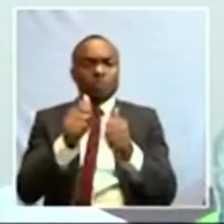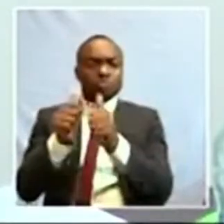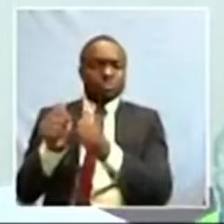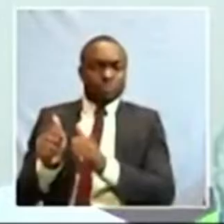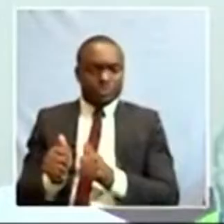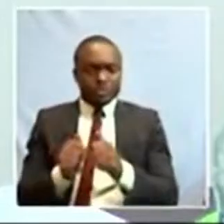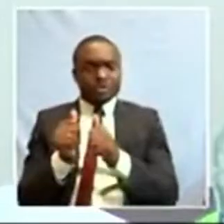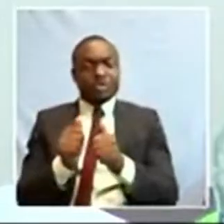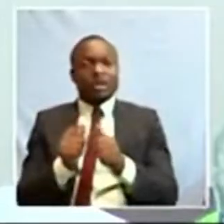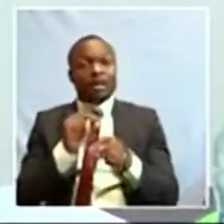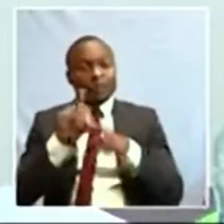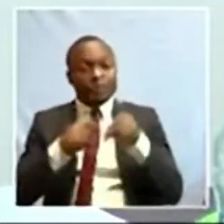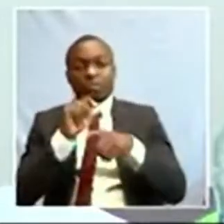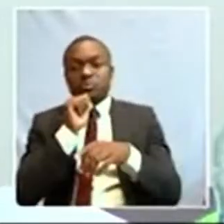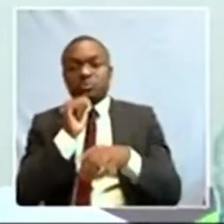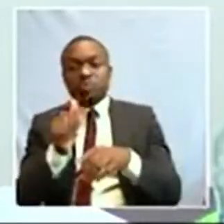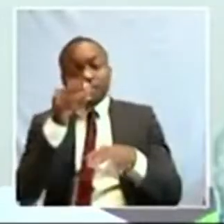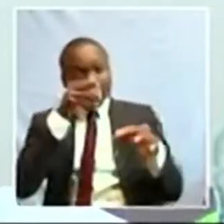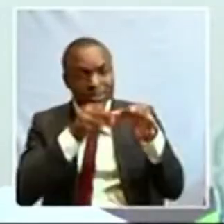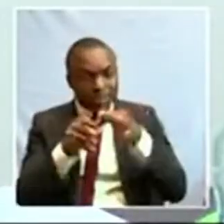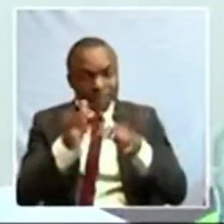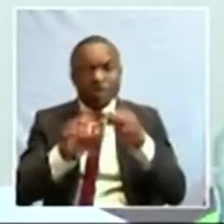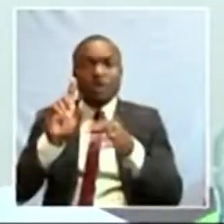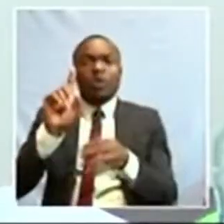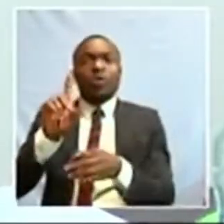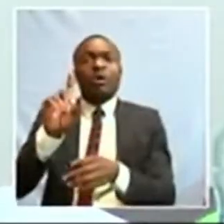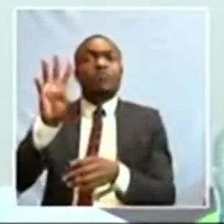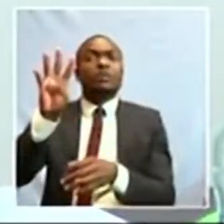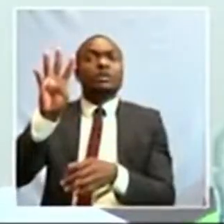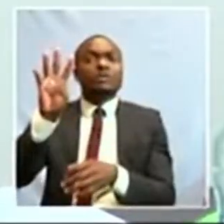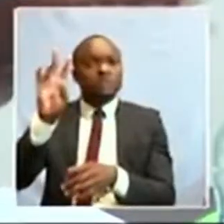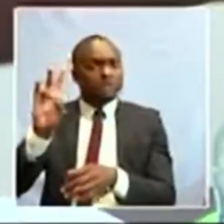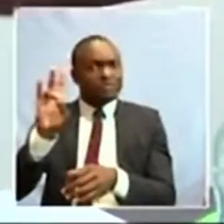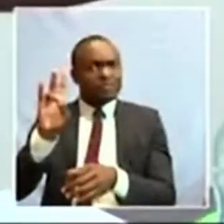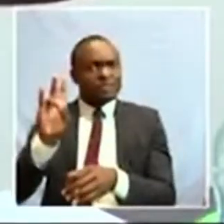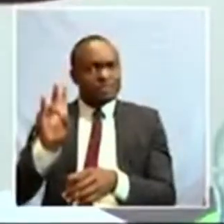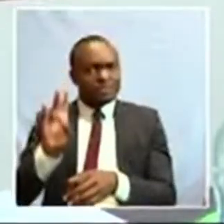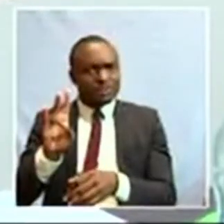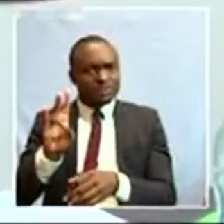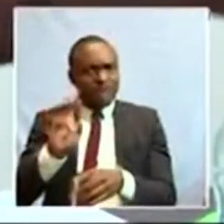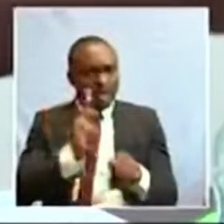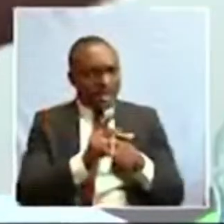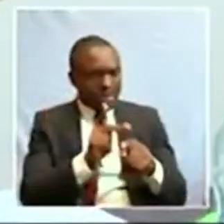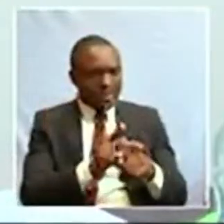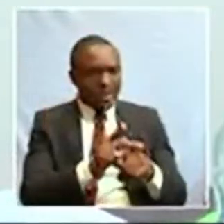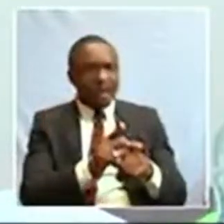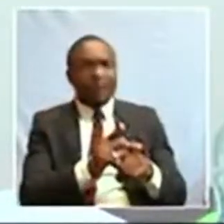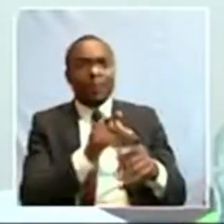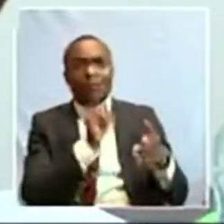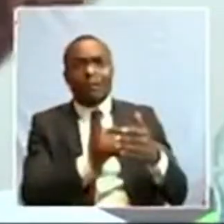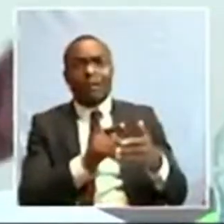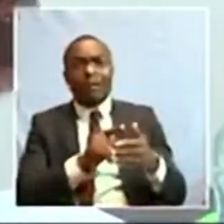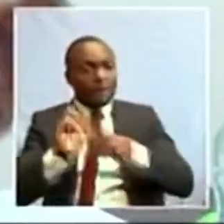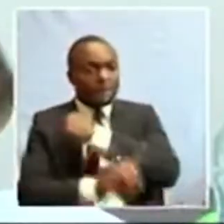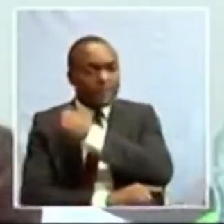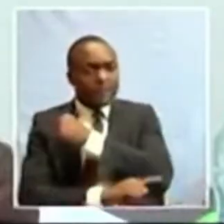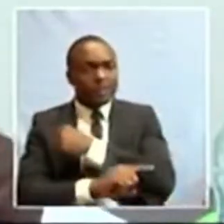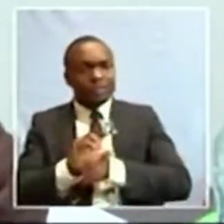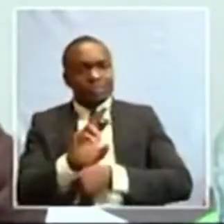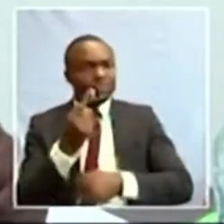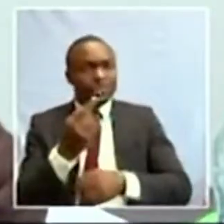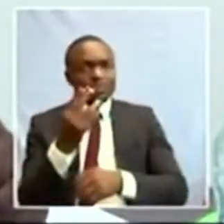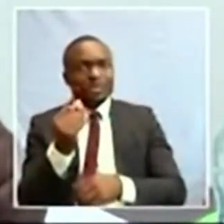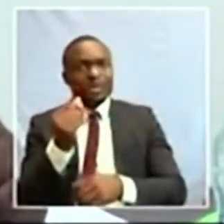that didn't account for 147 stores, we've charged them. We're recovering monies from their